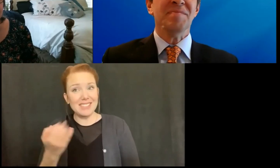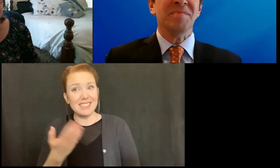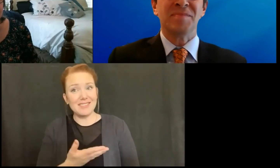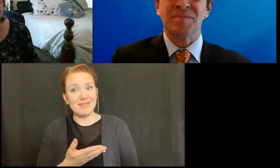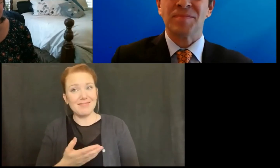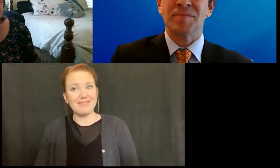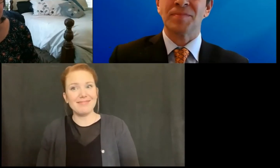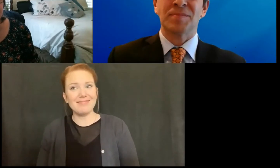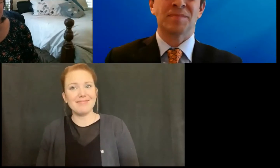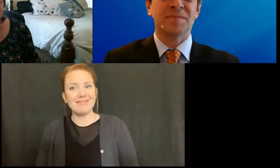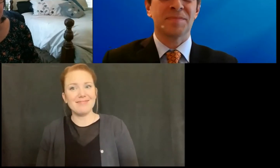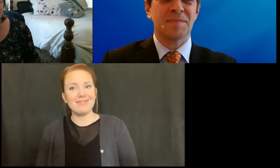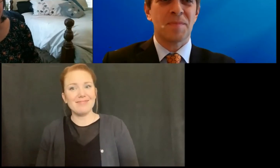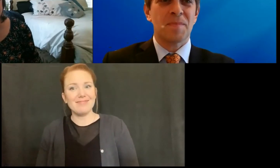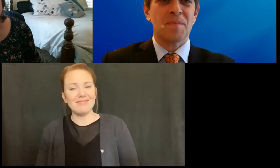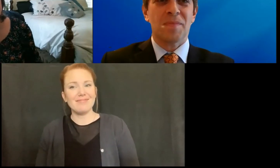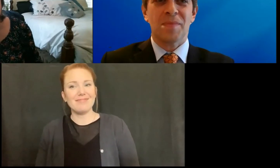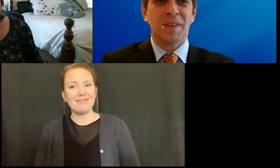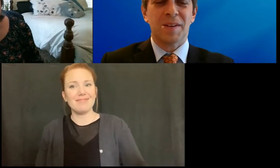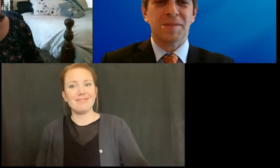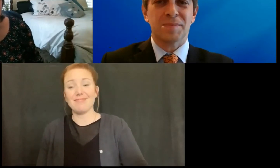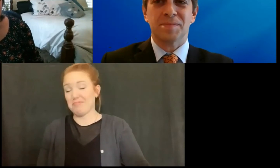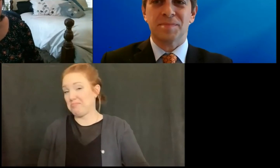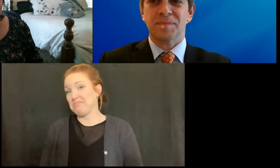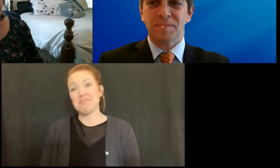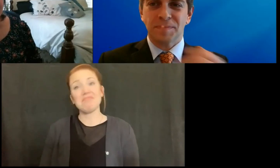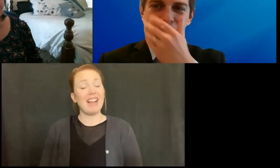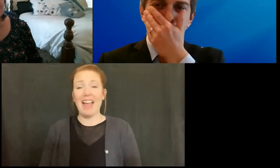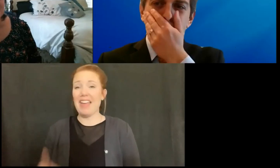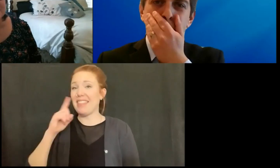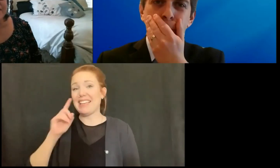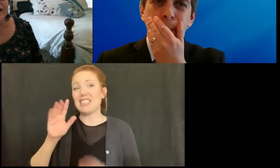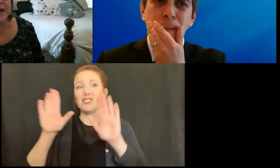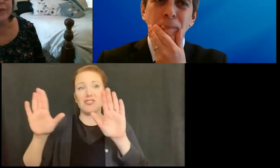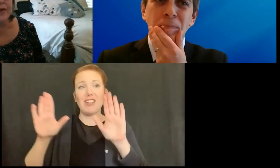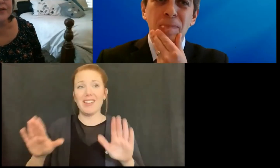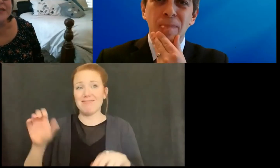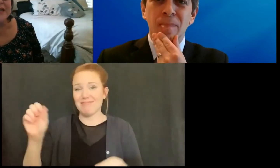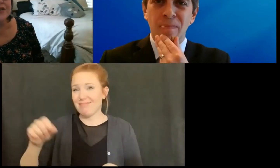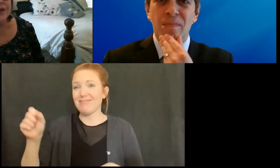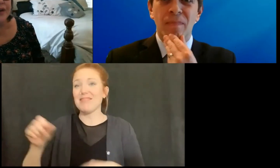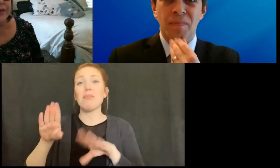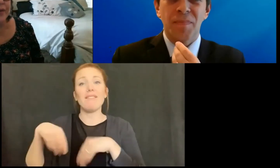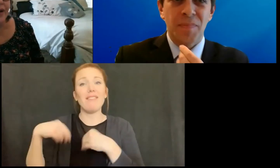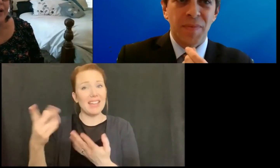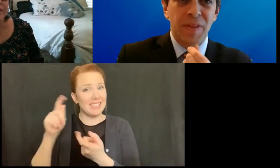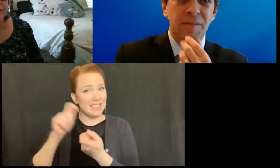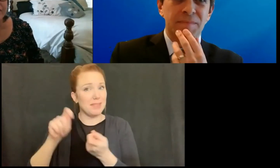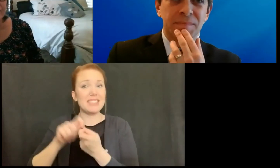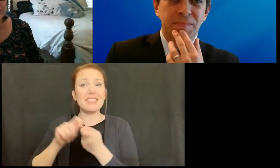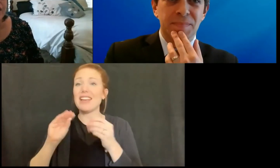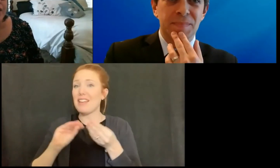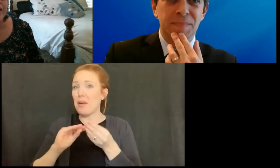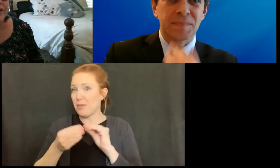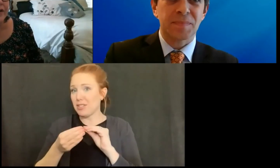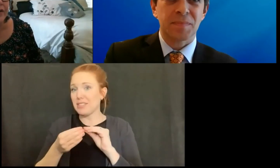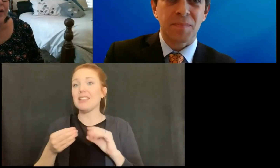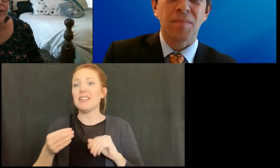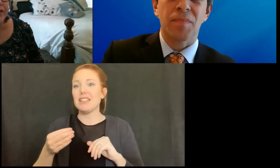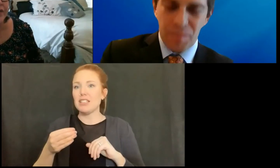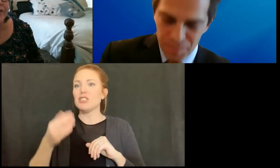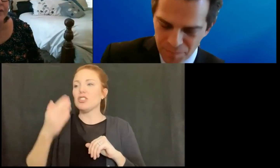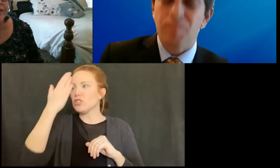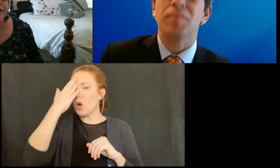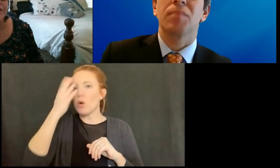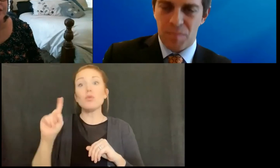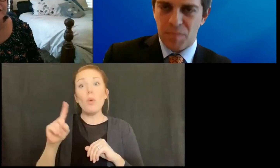from it? No, I think it's great. And giving the specific numbers let you know, where you can grow